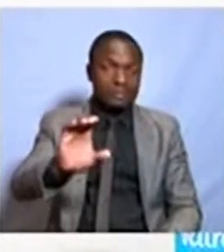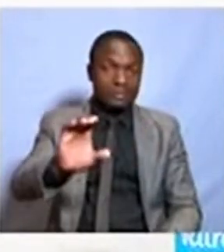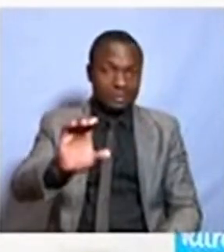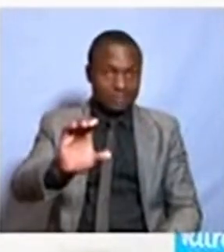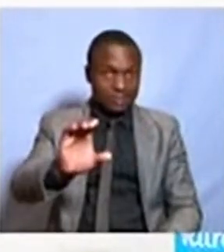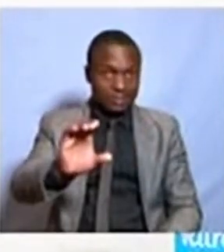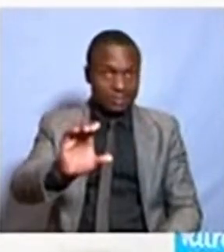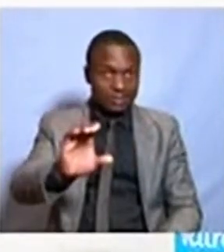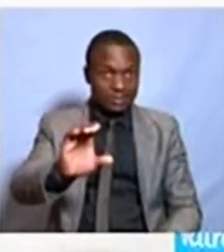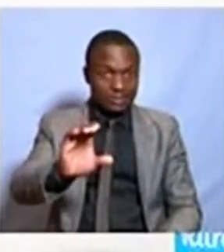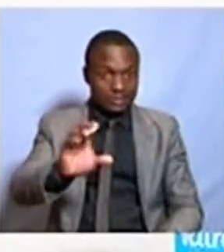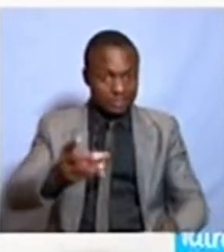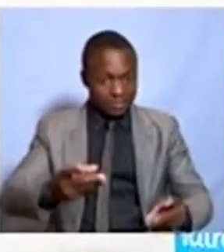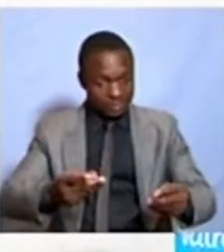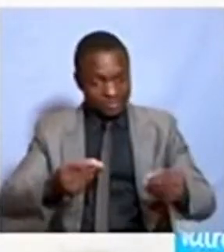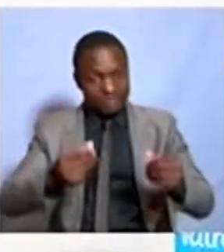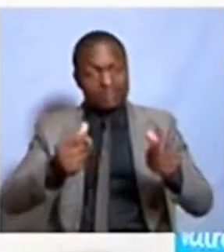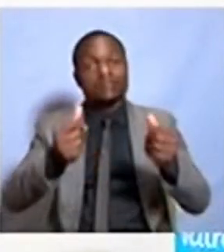the few